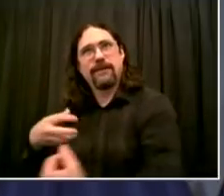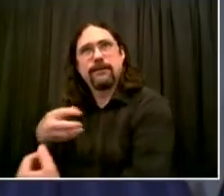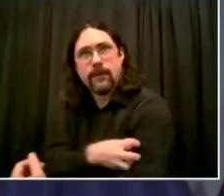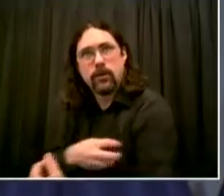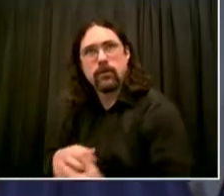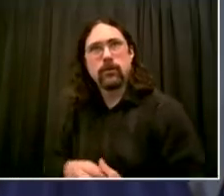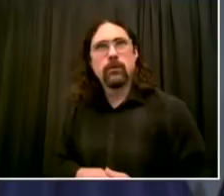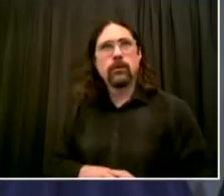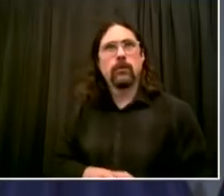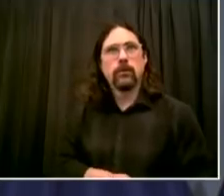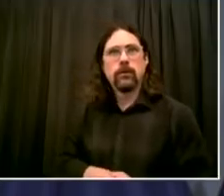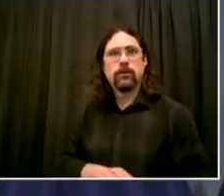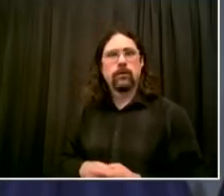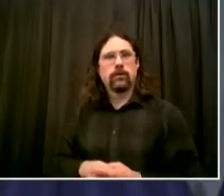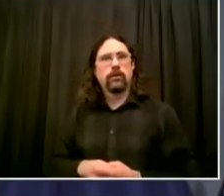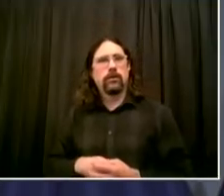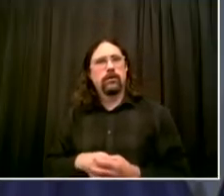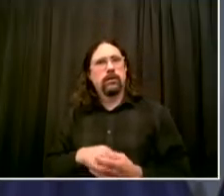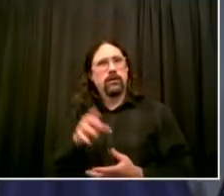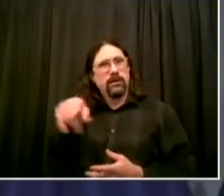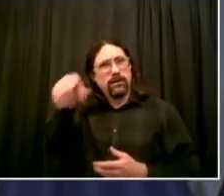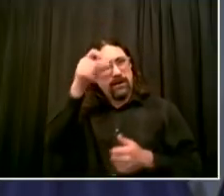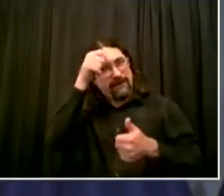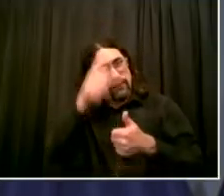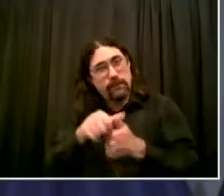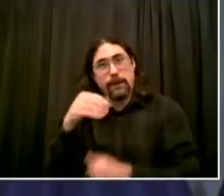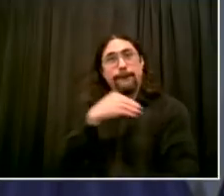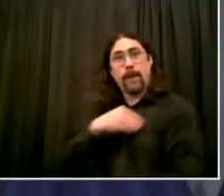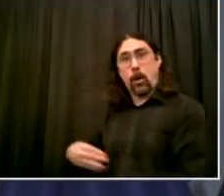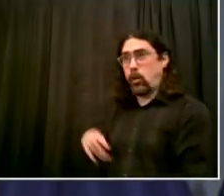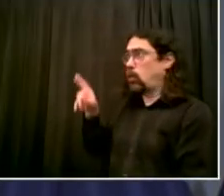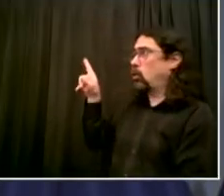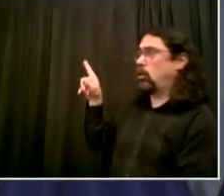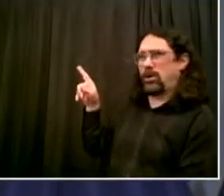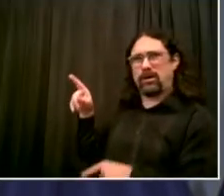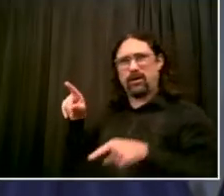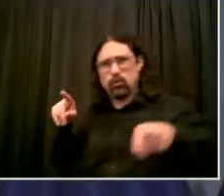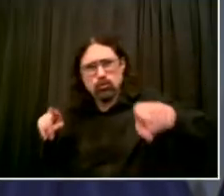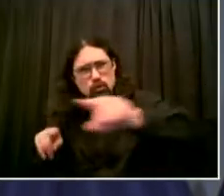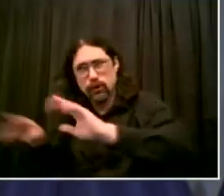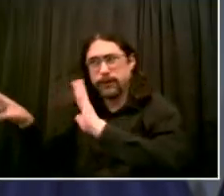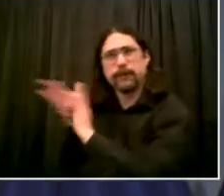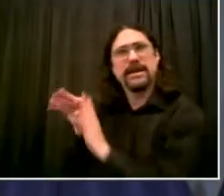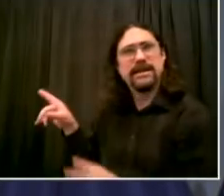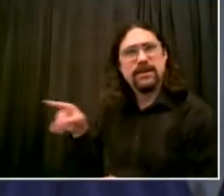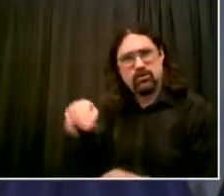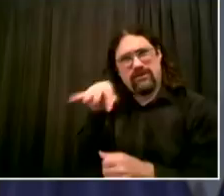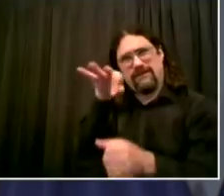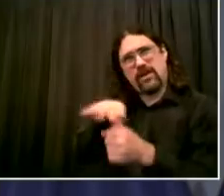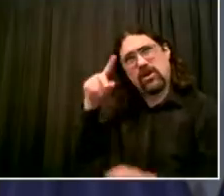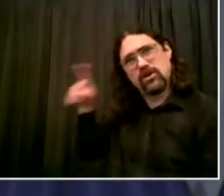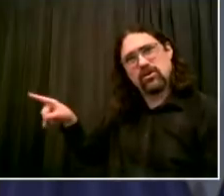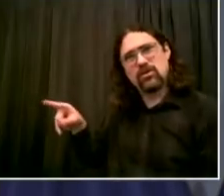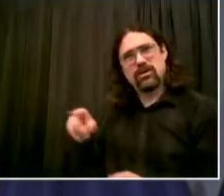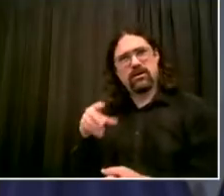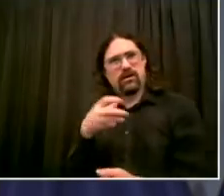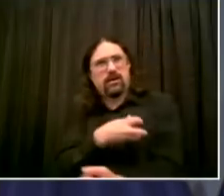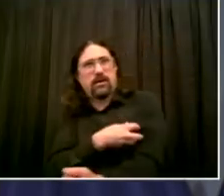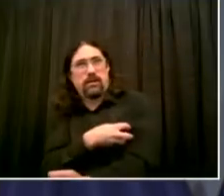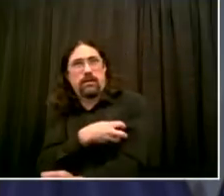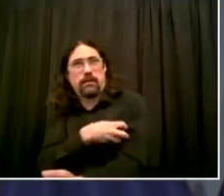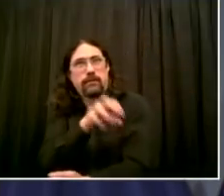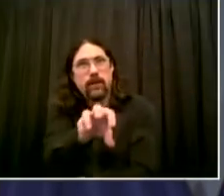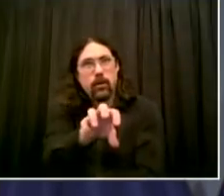put them in office, and they are there to listen to us. We are the ones that pay the salaries of the law enforcement officers that come into and out